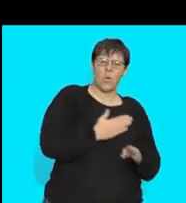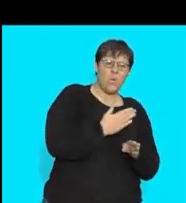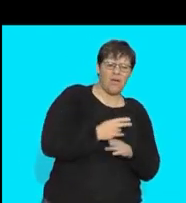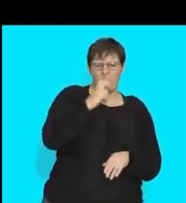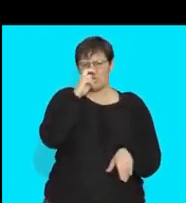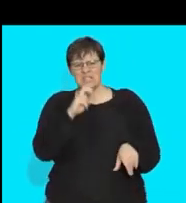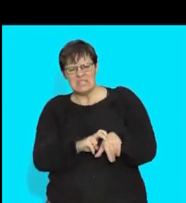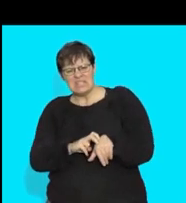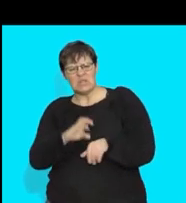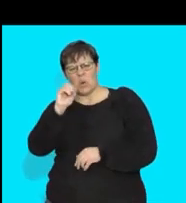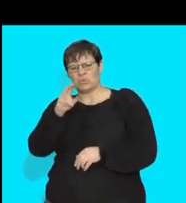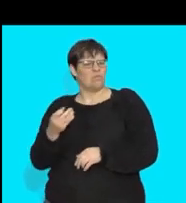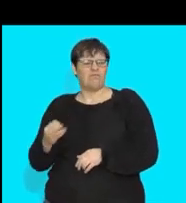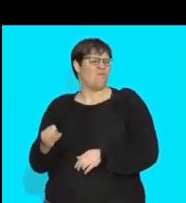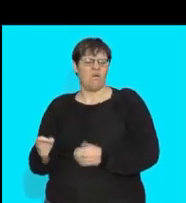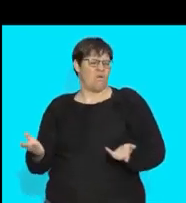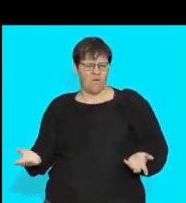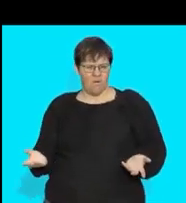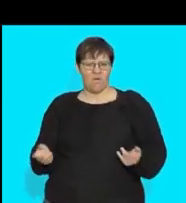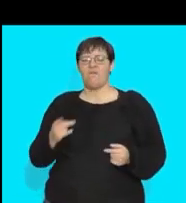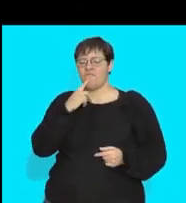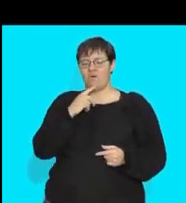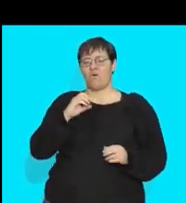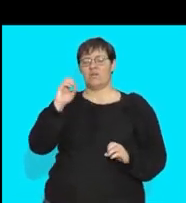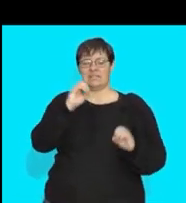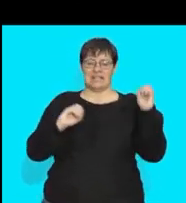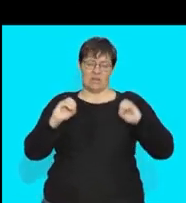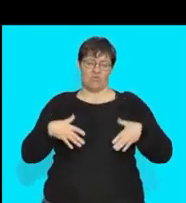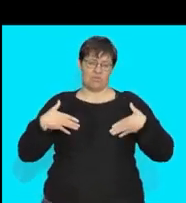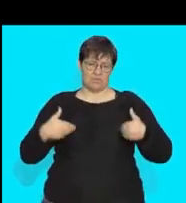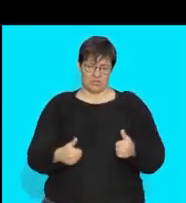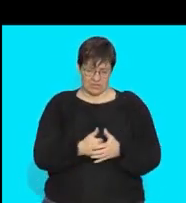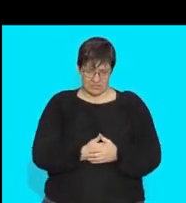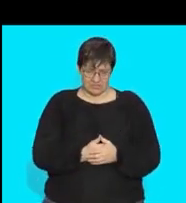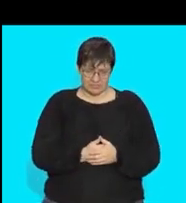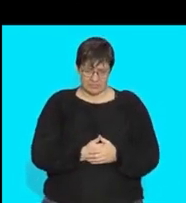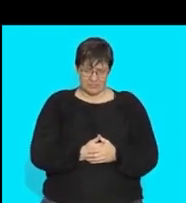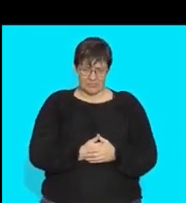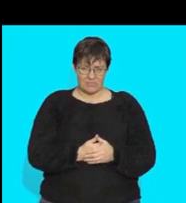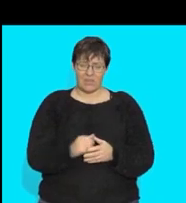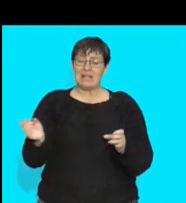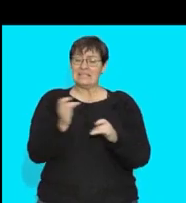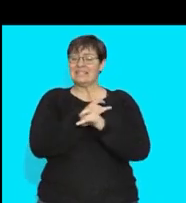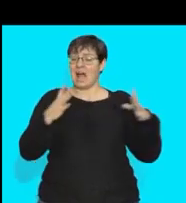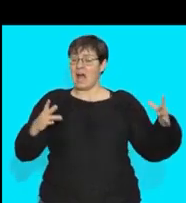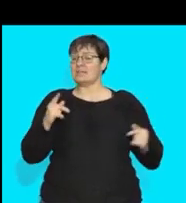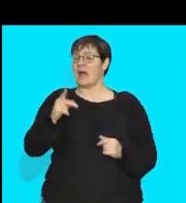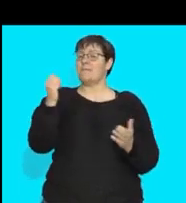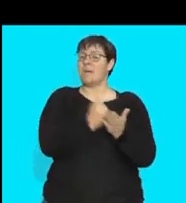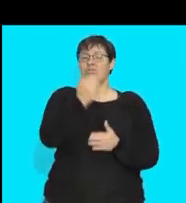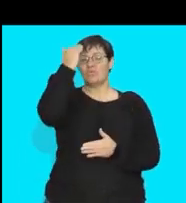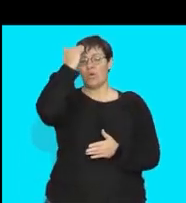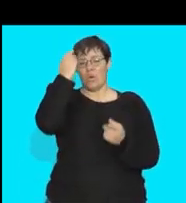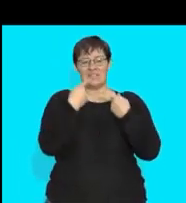work? What do we need it for? And that would be cellular respiration. So you see, in the beginning, when we have to